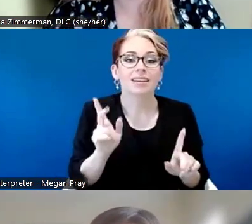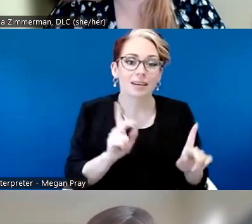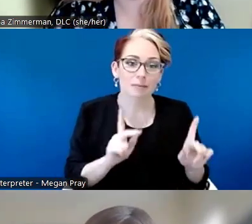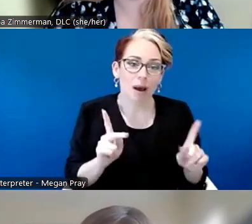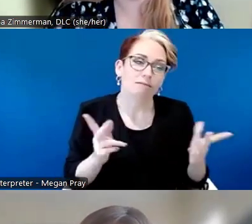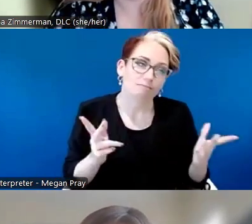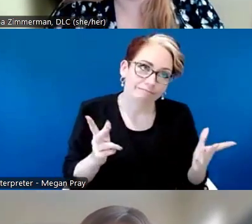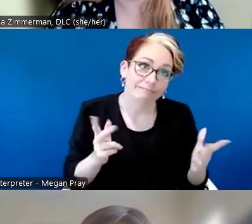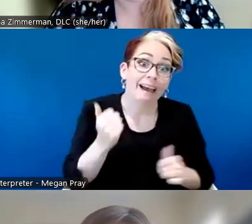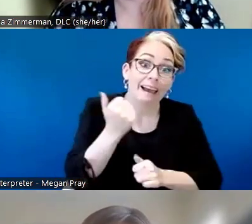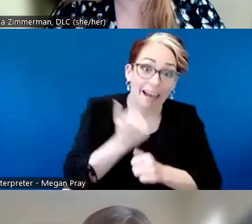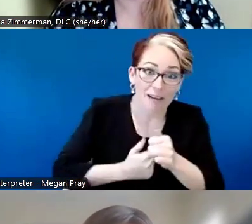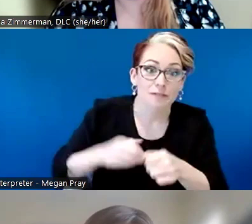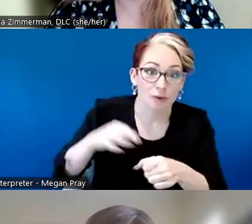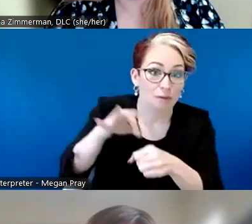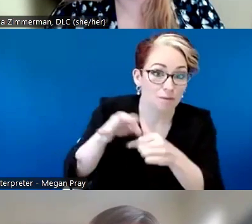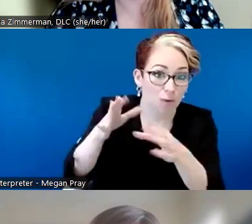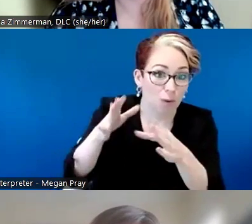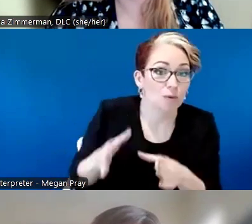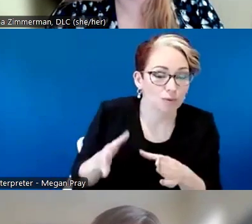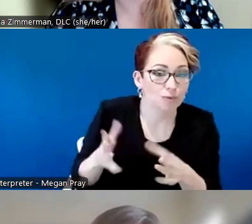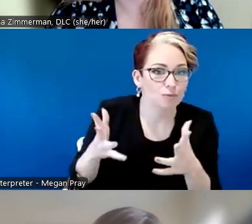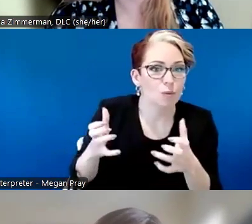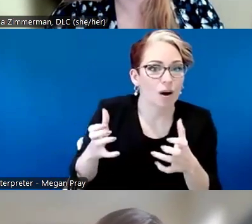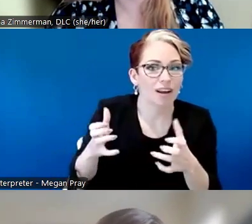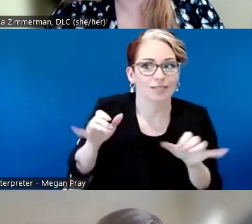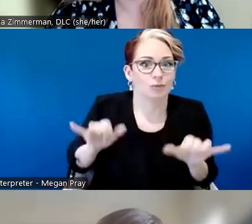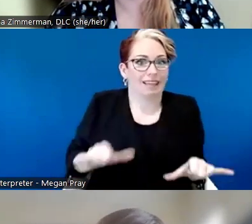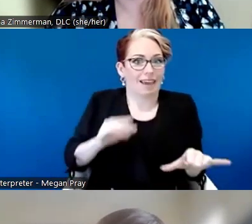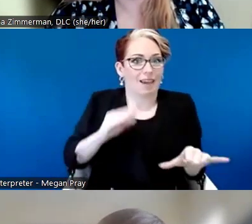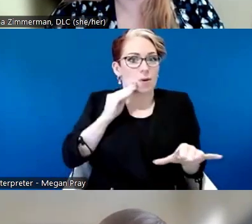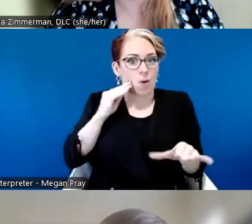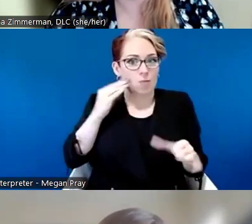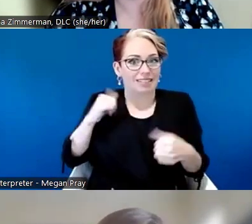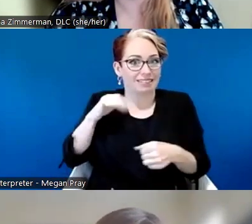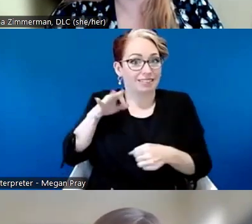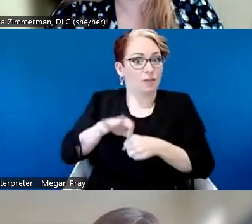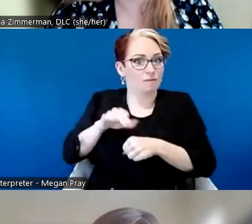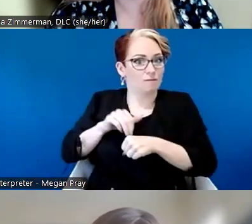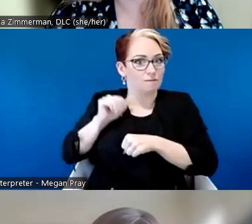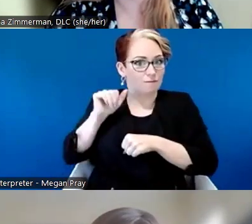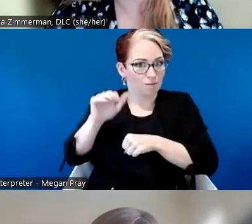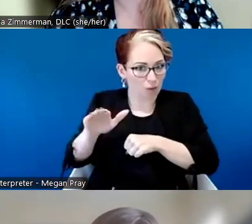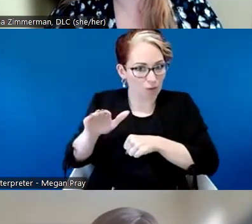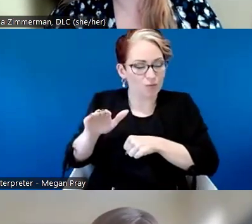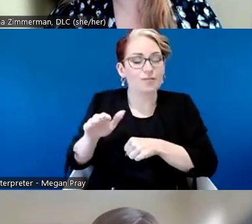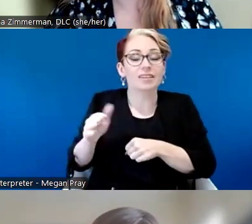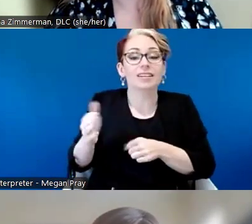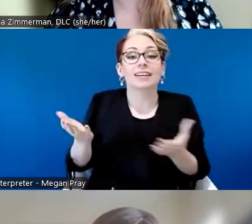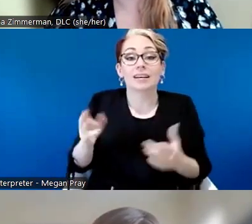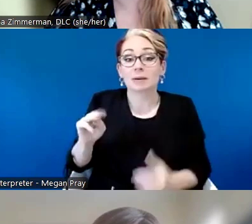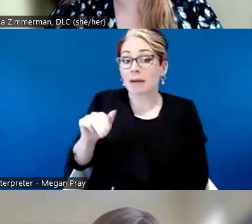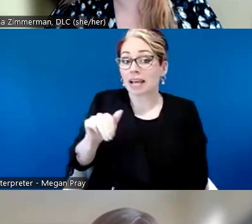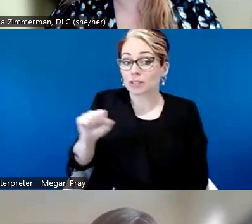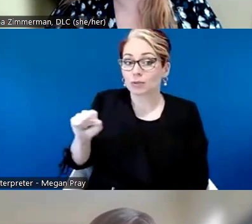every voter wanted to be able to vote from home. And in Massachusetts, the absentee voting process was